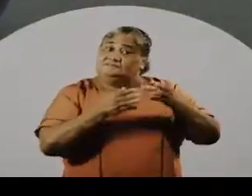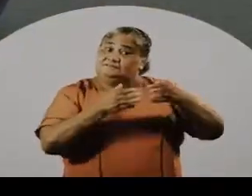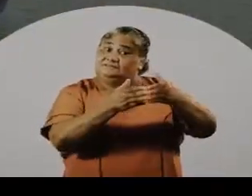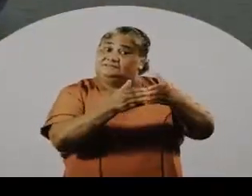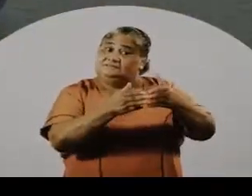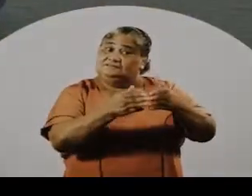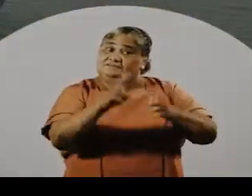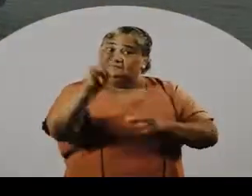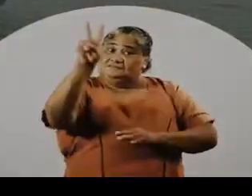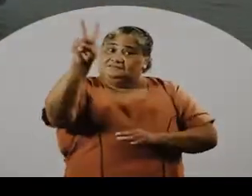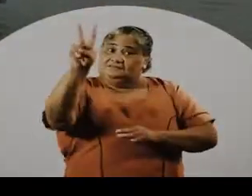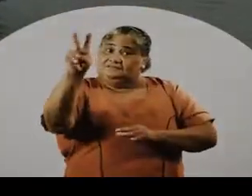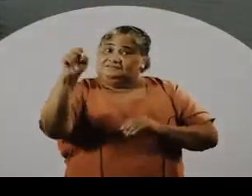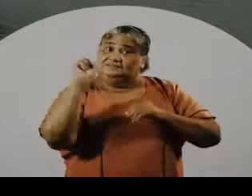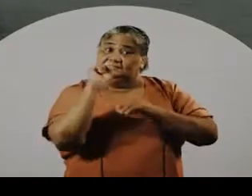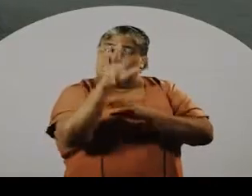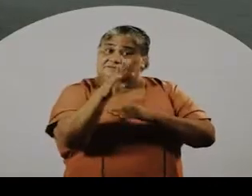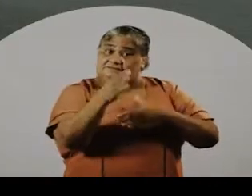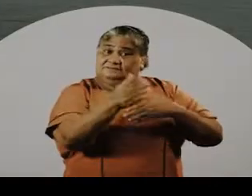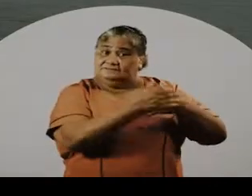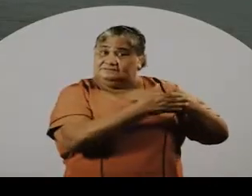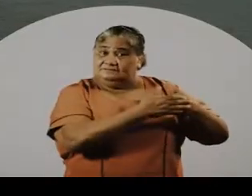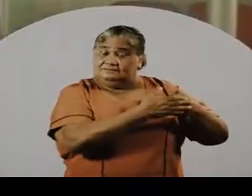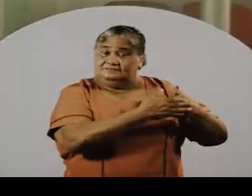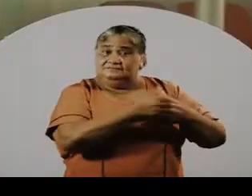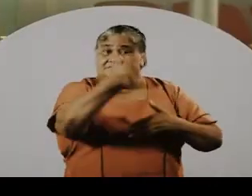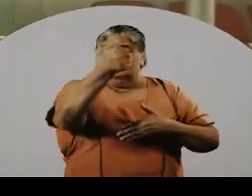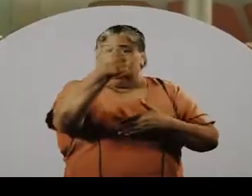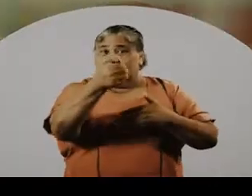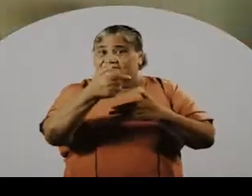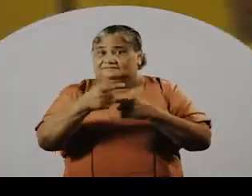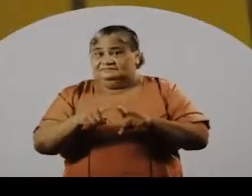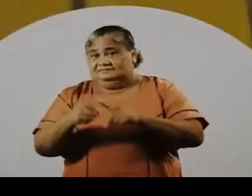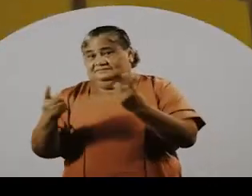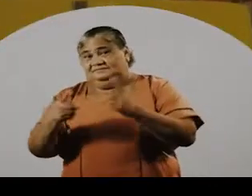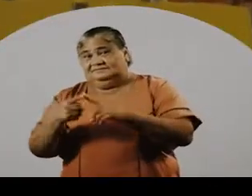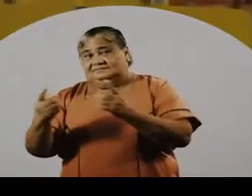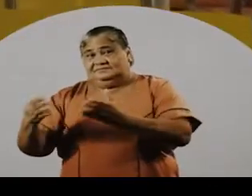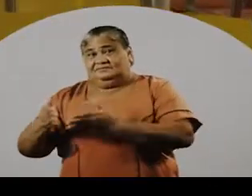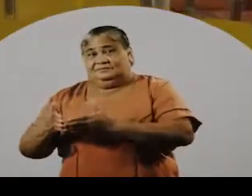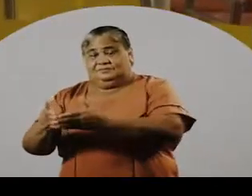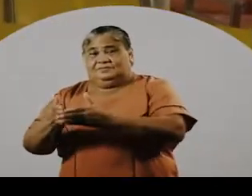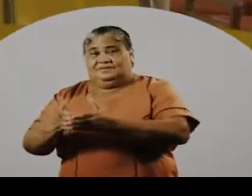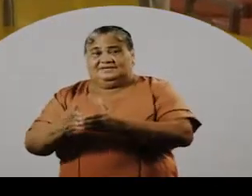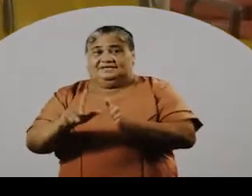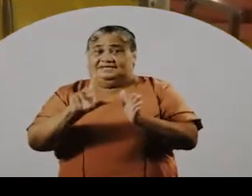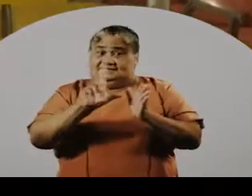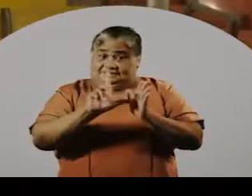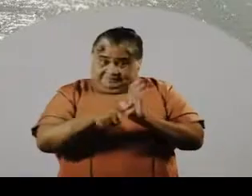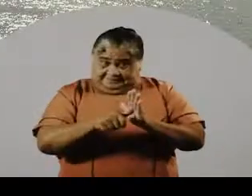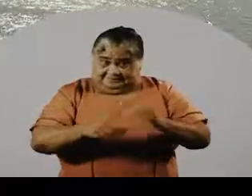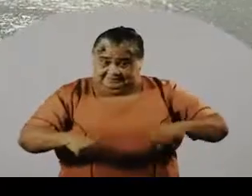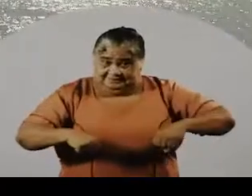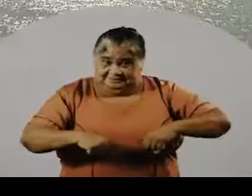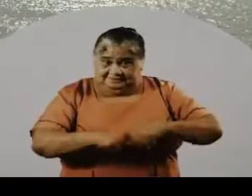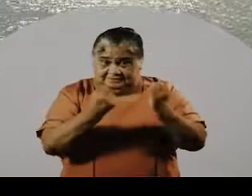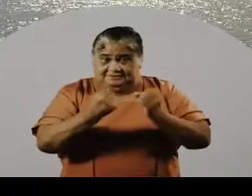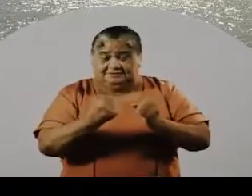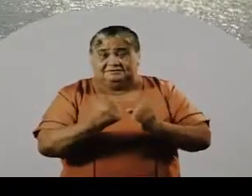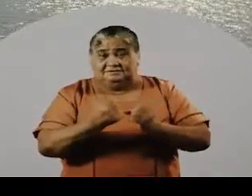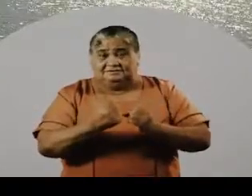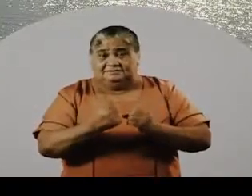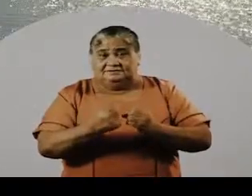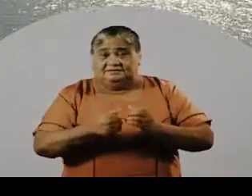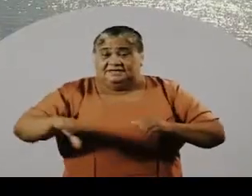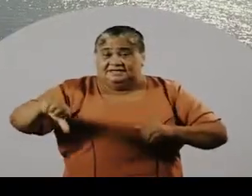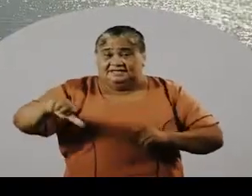E valu fai to toa alo I lungo le vaa le nei, lua I le vaenga faa pitoa, ma le ono I vaenga ese ese o le vaa. I teimi o faa le valame